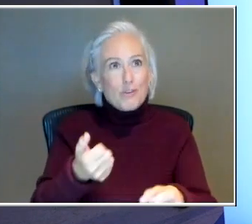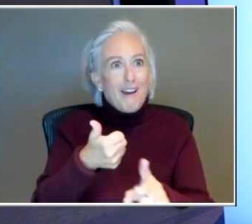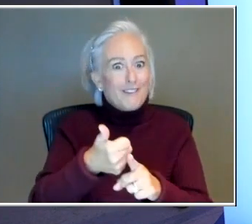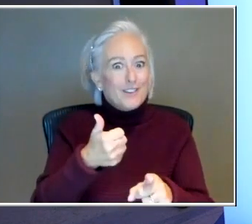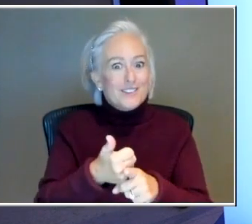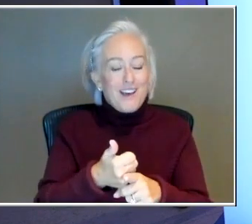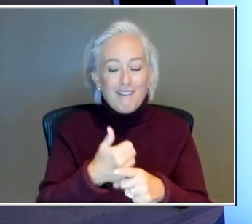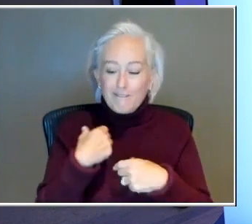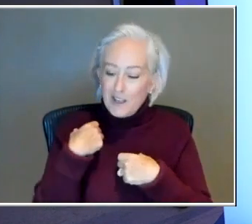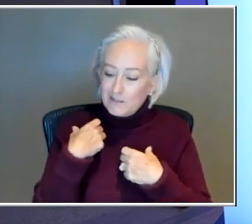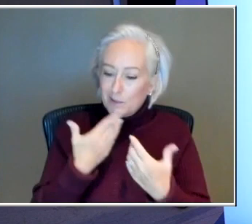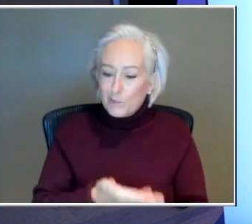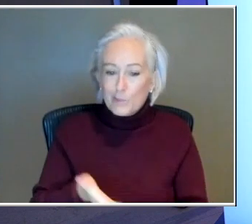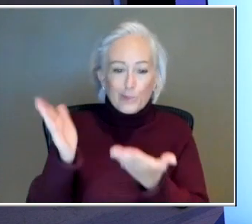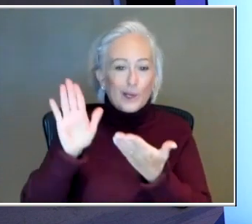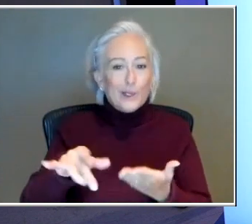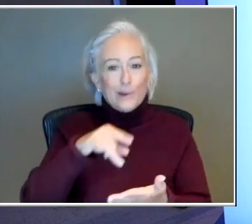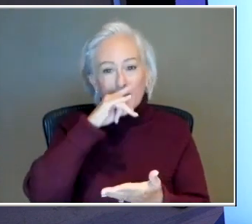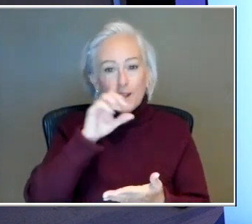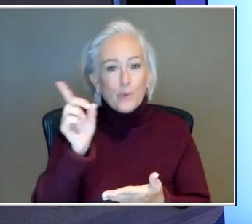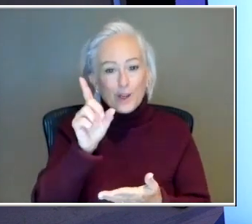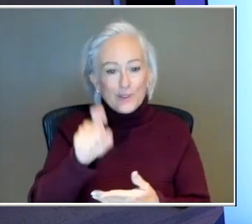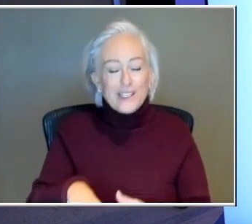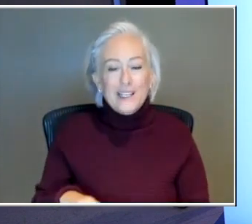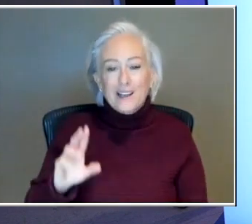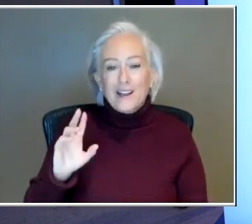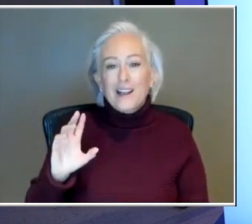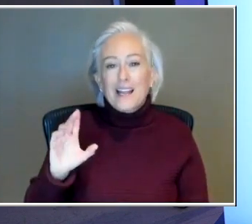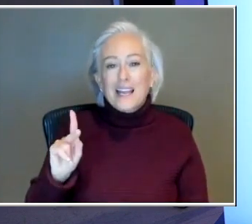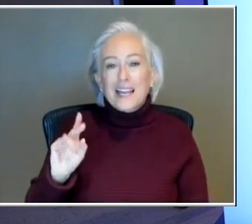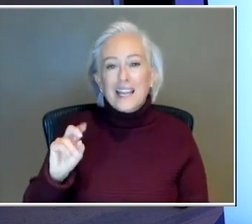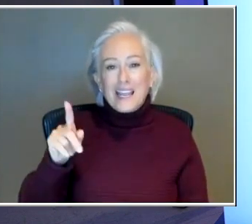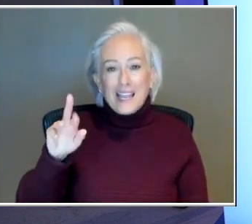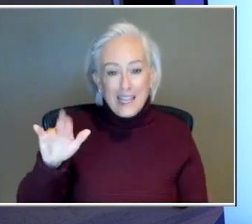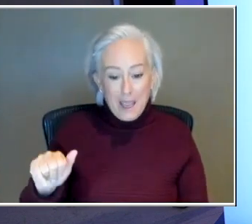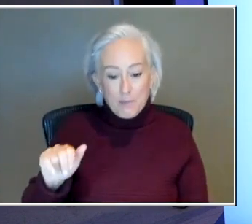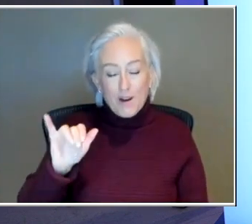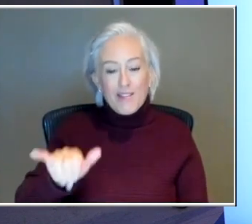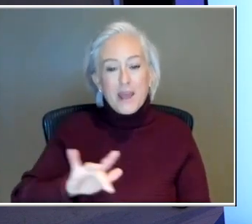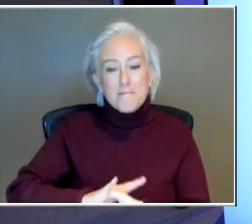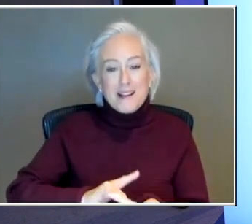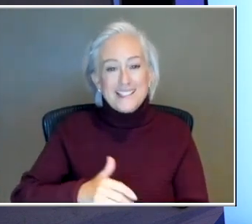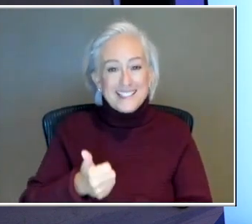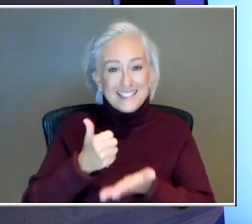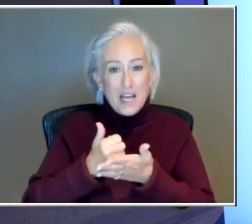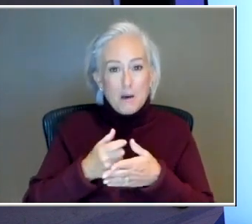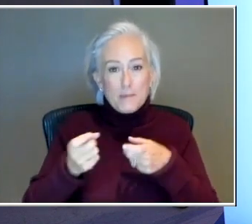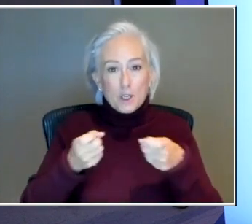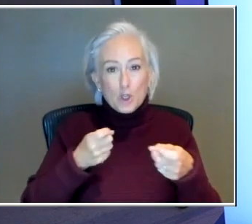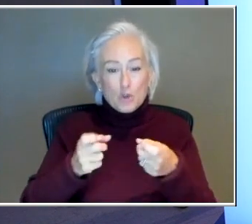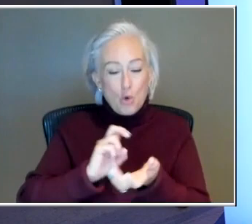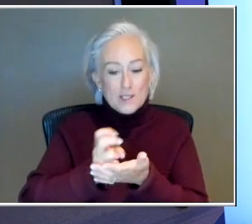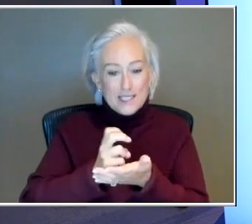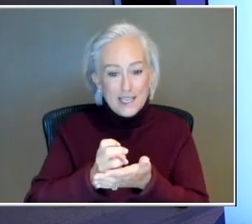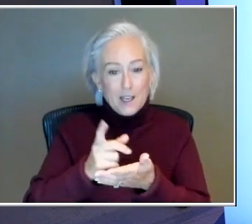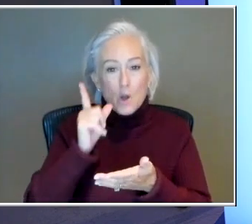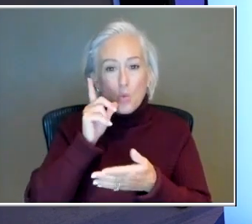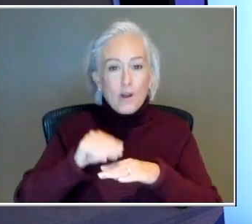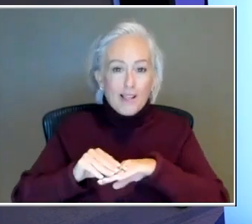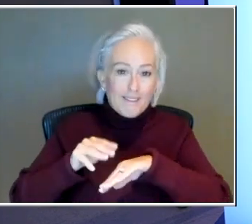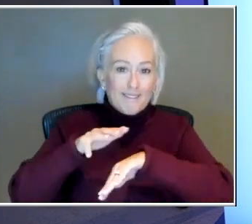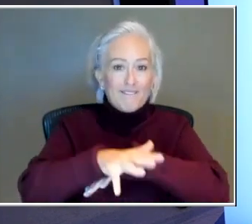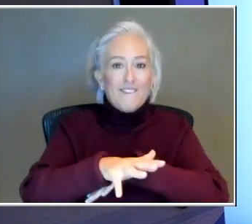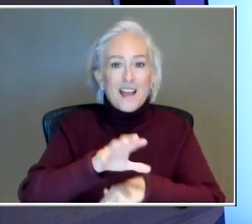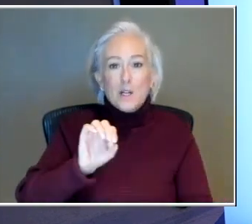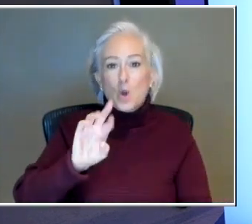question. Is Keppra a safe medication for seizure control? Does it affect organs over time? And tell us what that